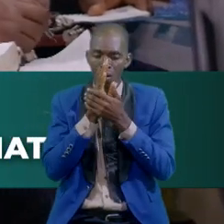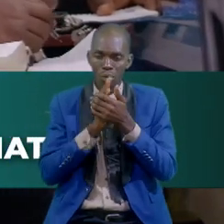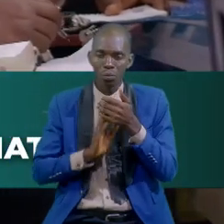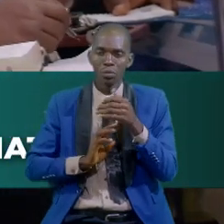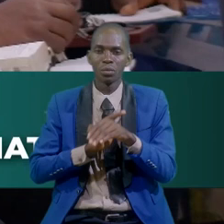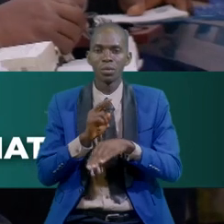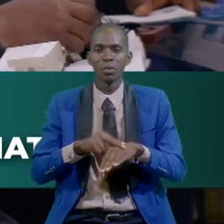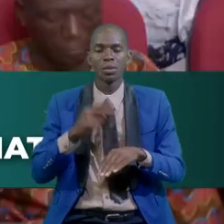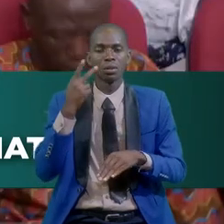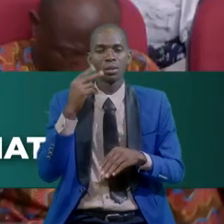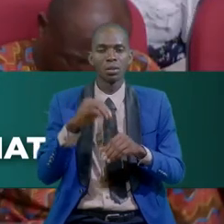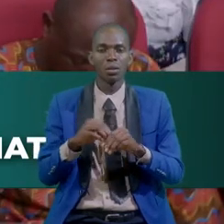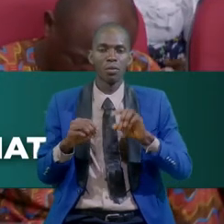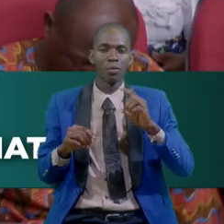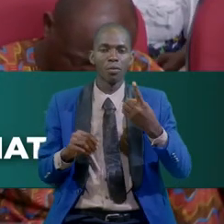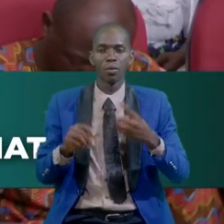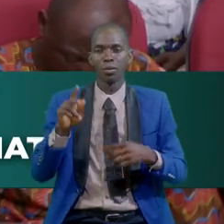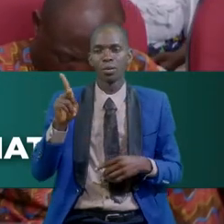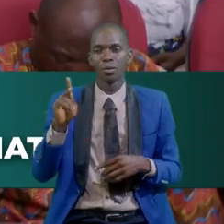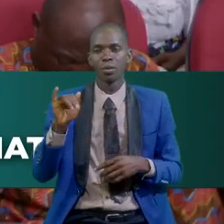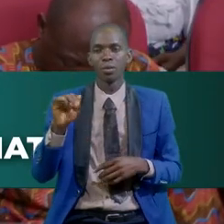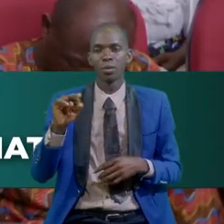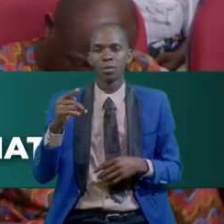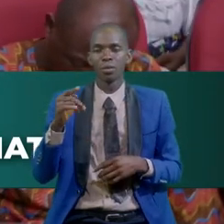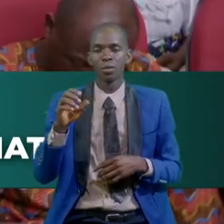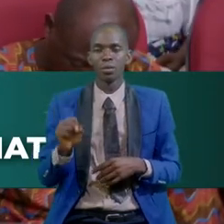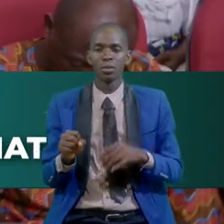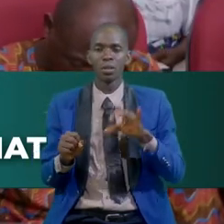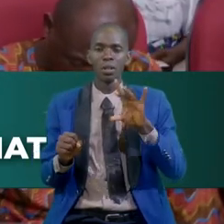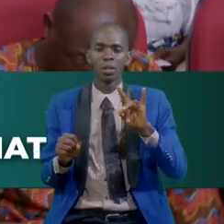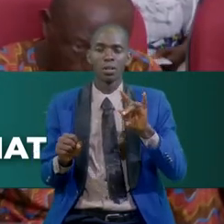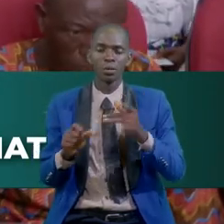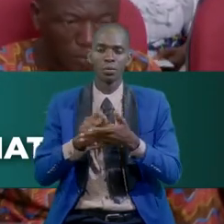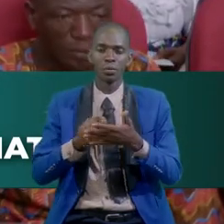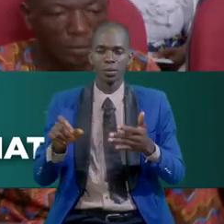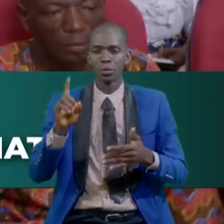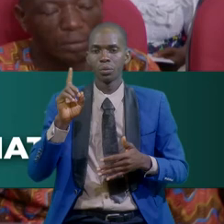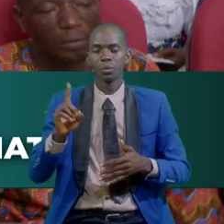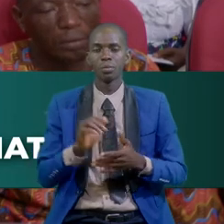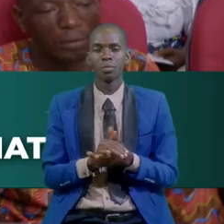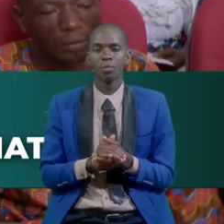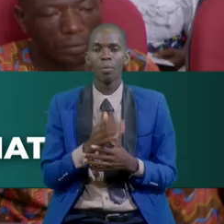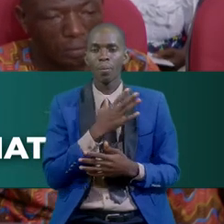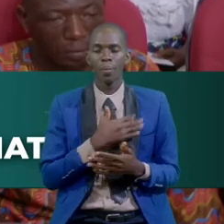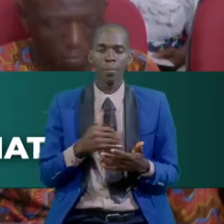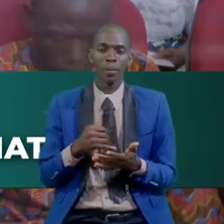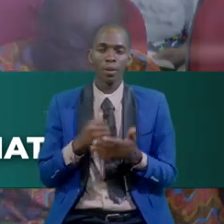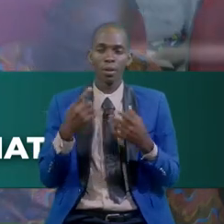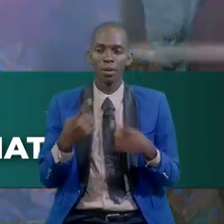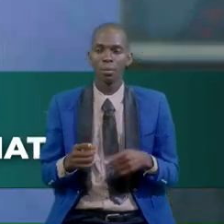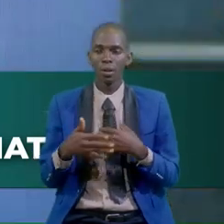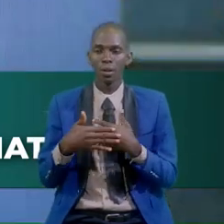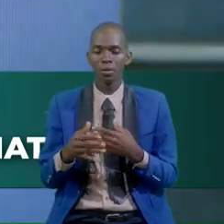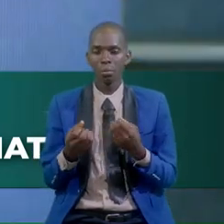Kings chapter 18. Reading from verse 1. 1 Kings 18 verse 1. And it came to pass after many